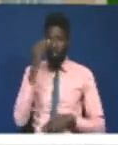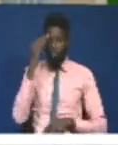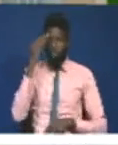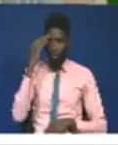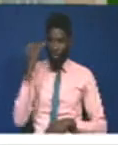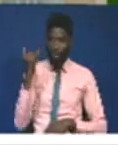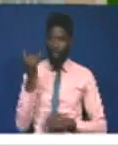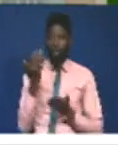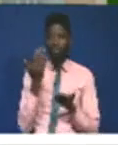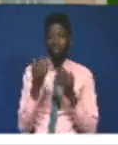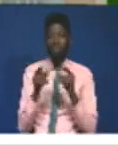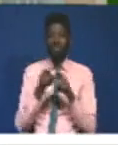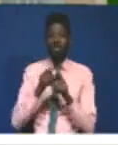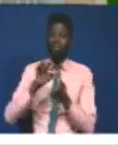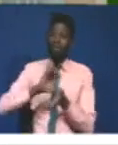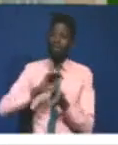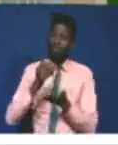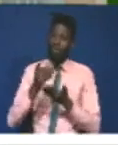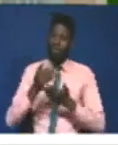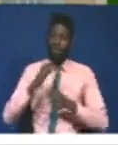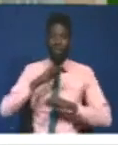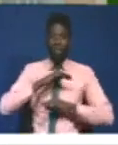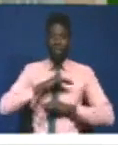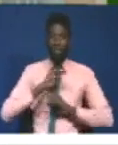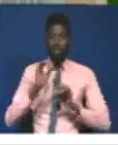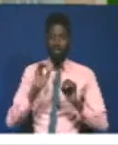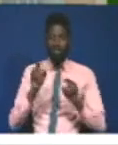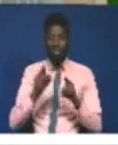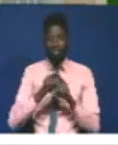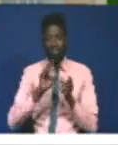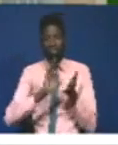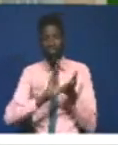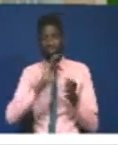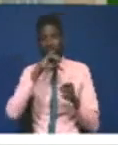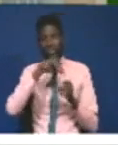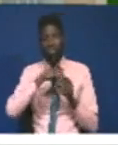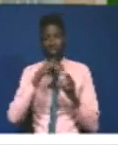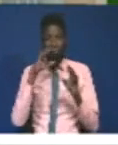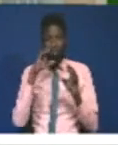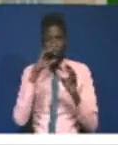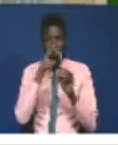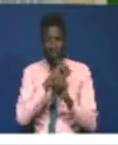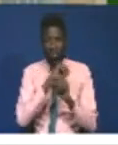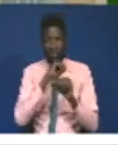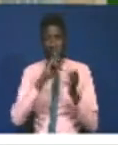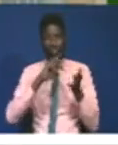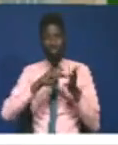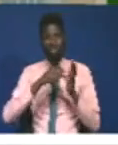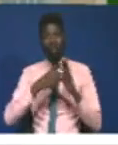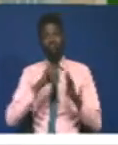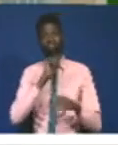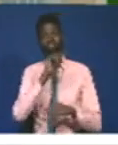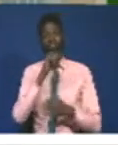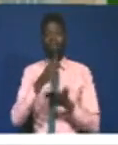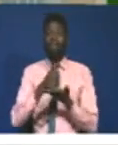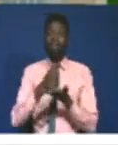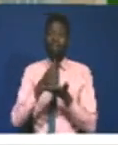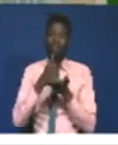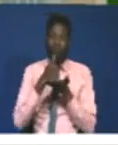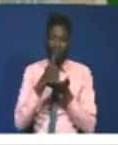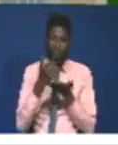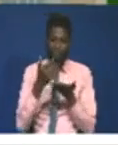not enough. It has not been invested in income generating projects. I think